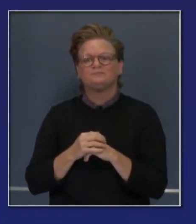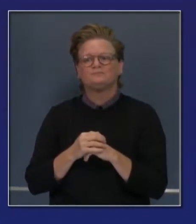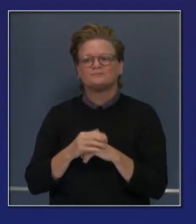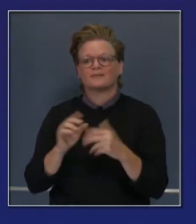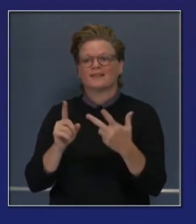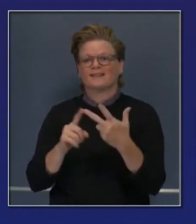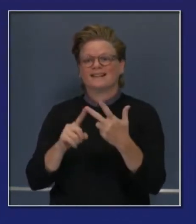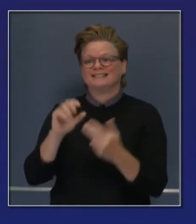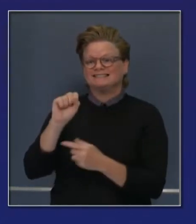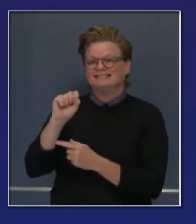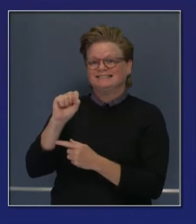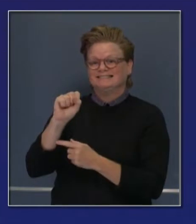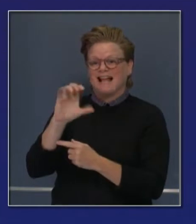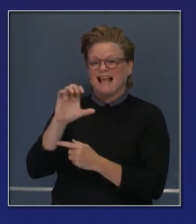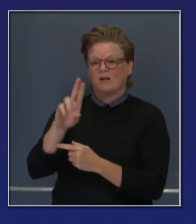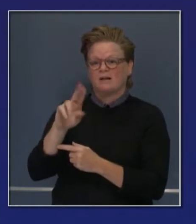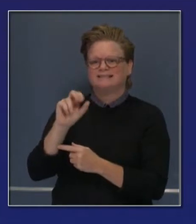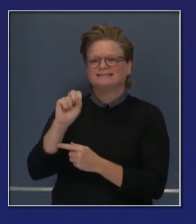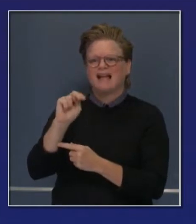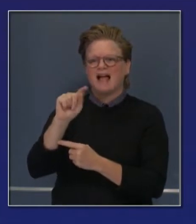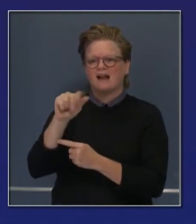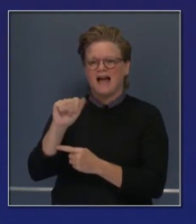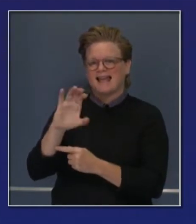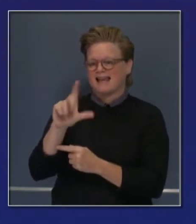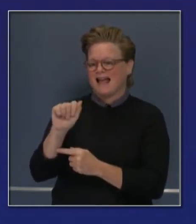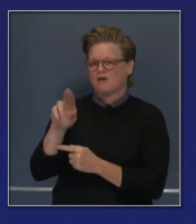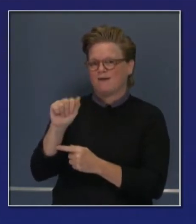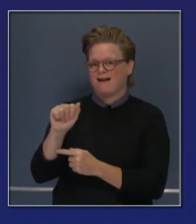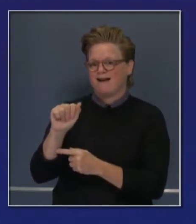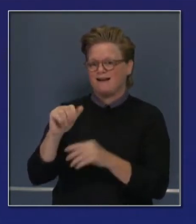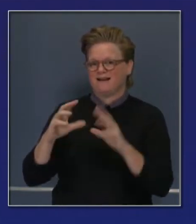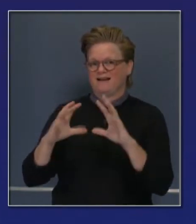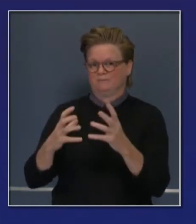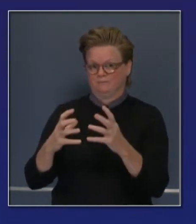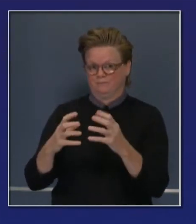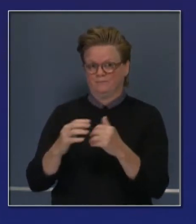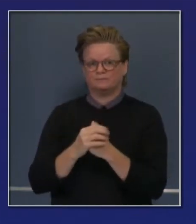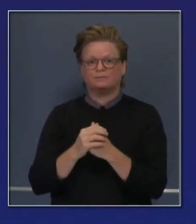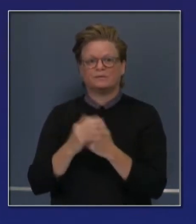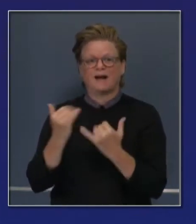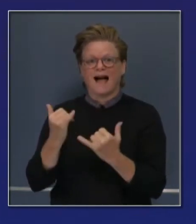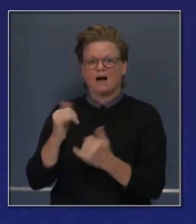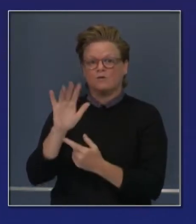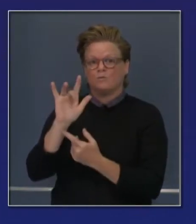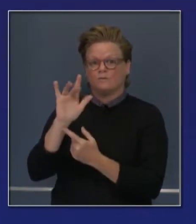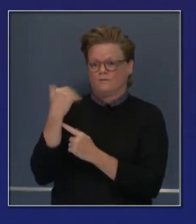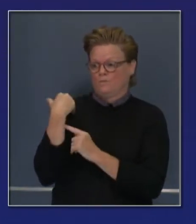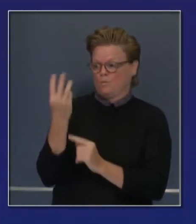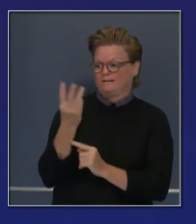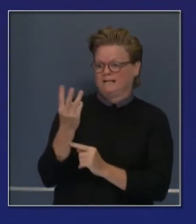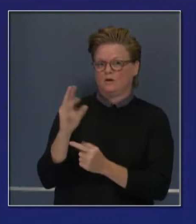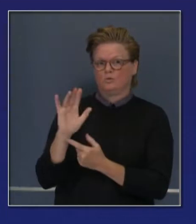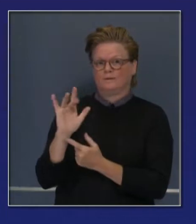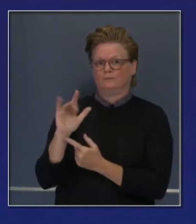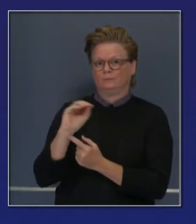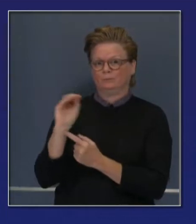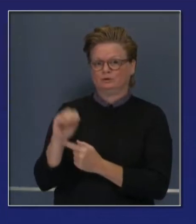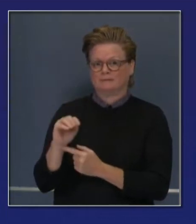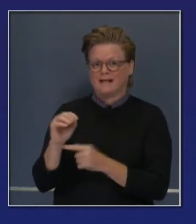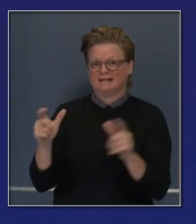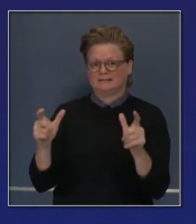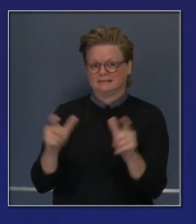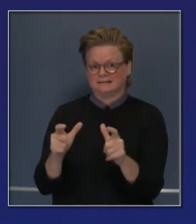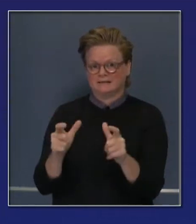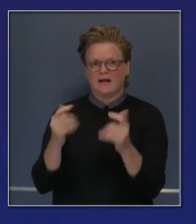SCU, the Santa Clara area, that's 25% contained on Wednesday. We're now up to 35%